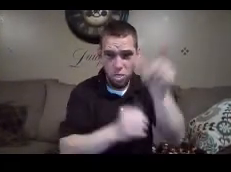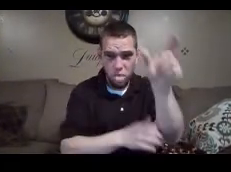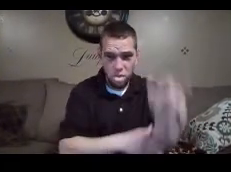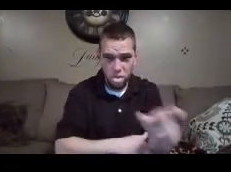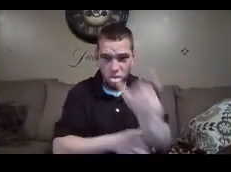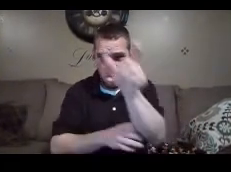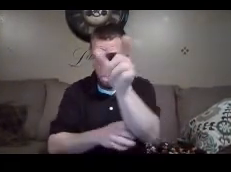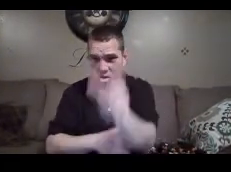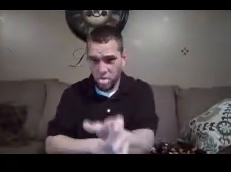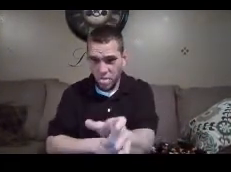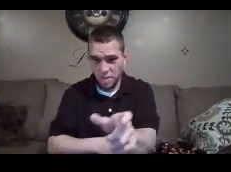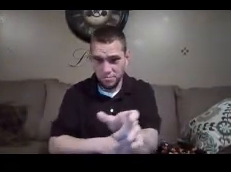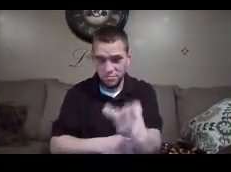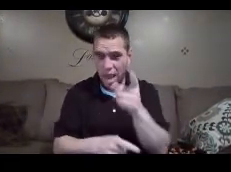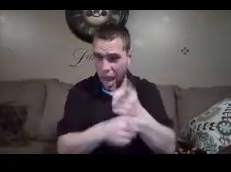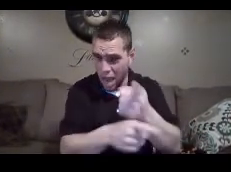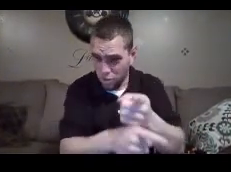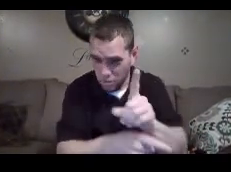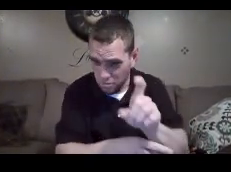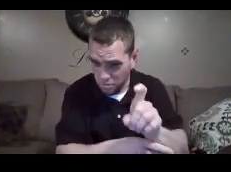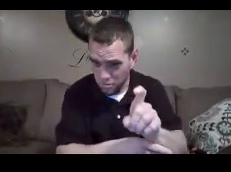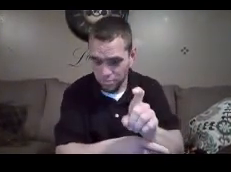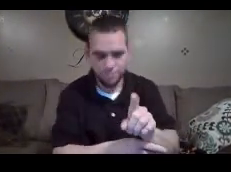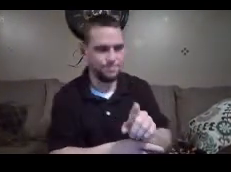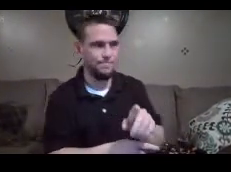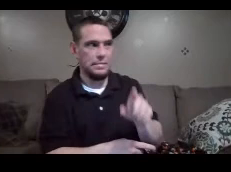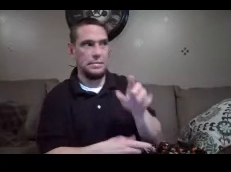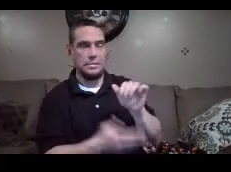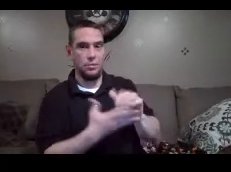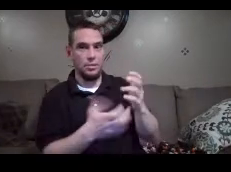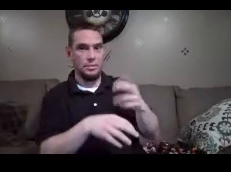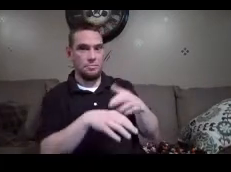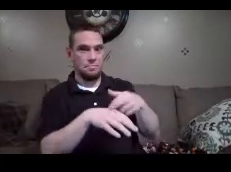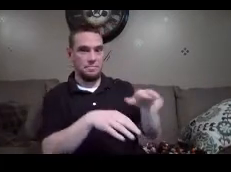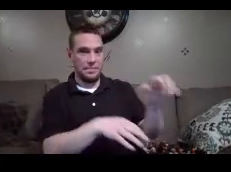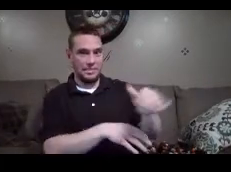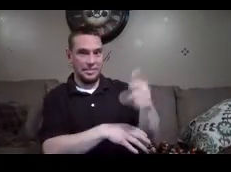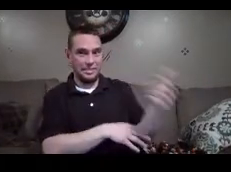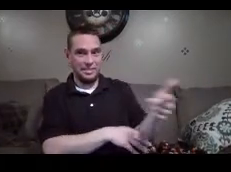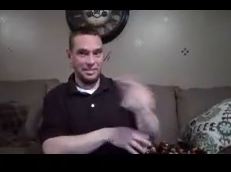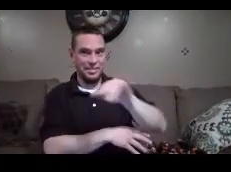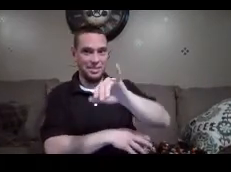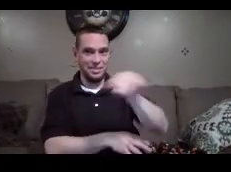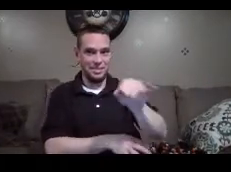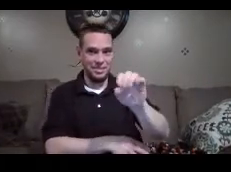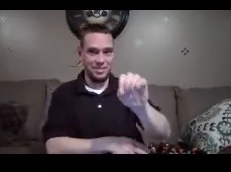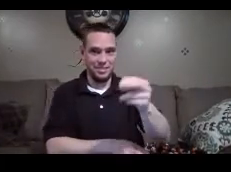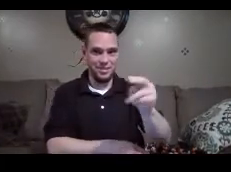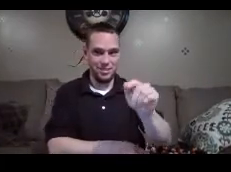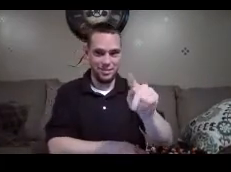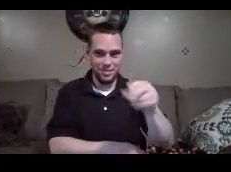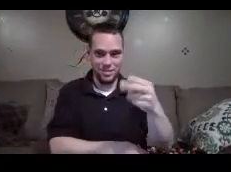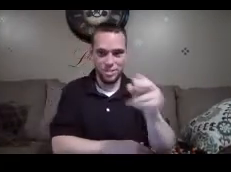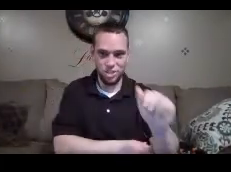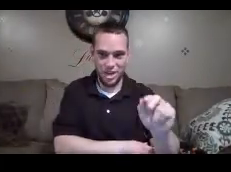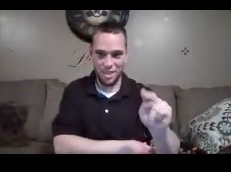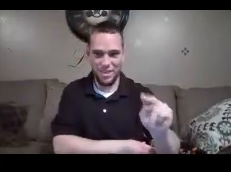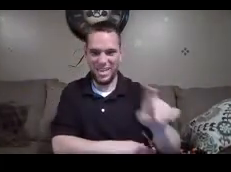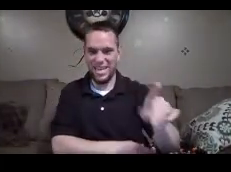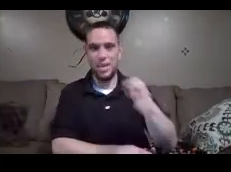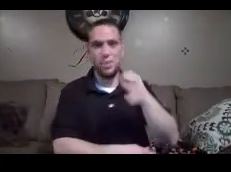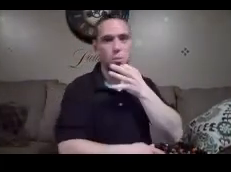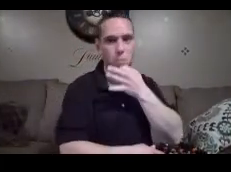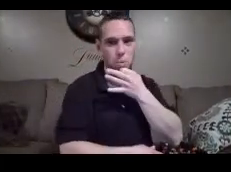That is a question that I would like to defer to Jonathan. He is our screen reader expert. But it depends on